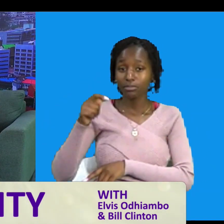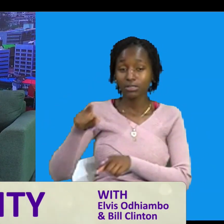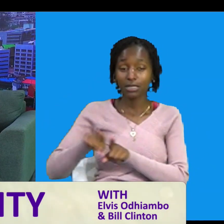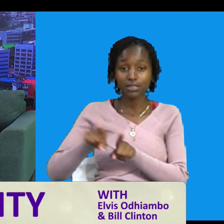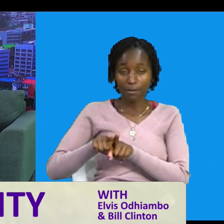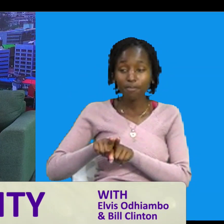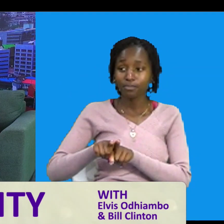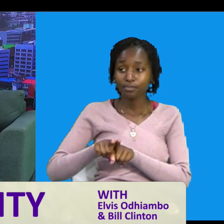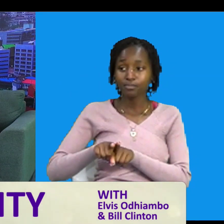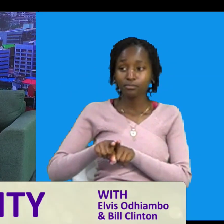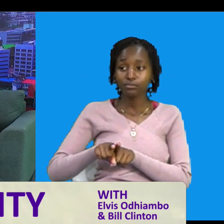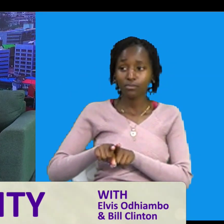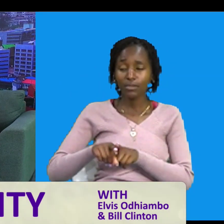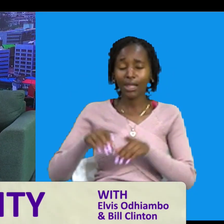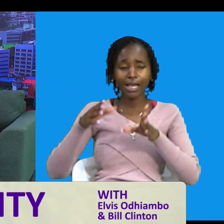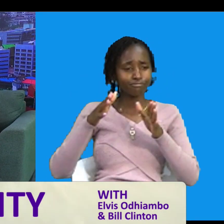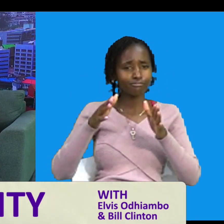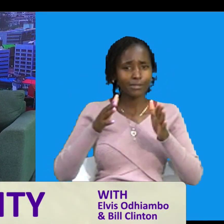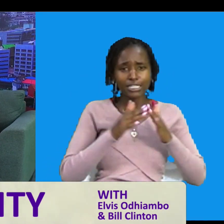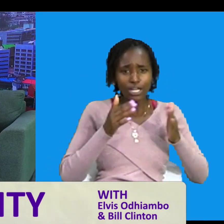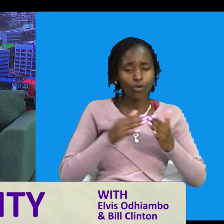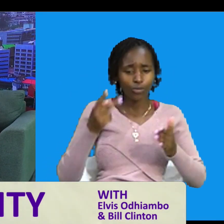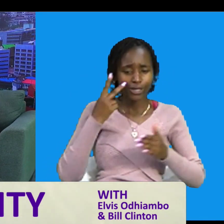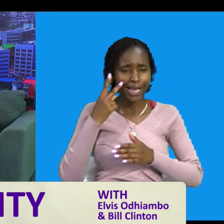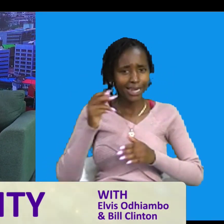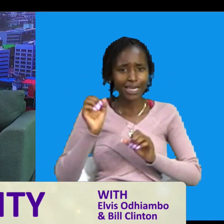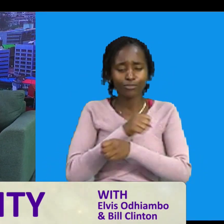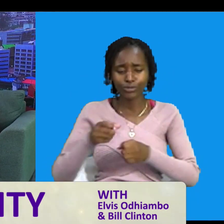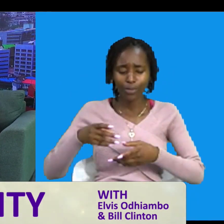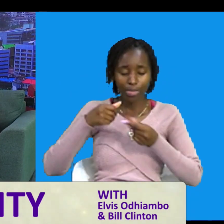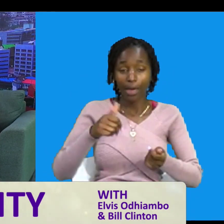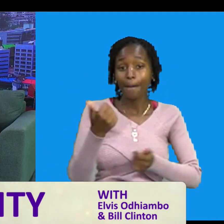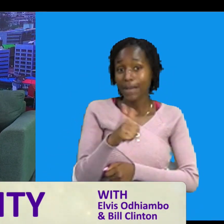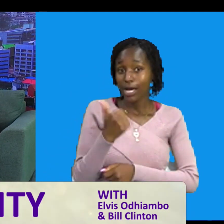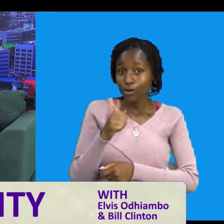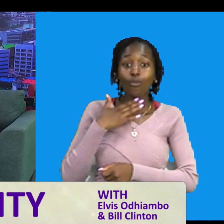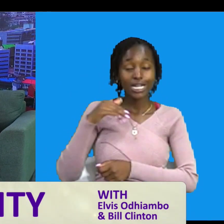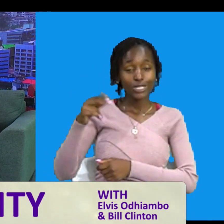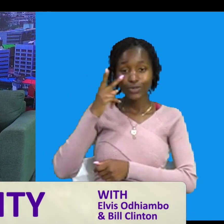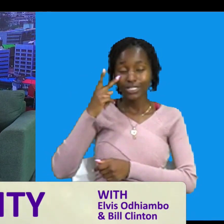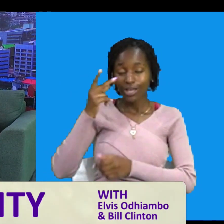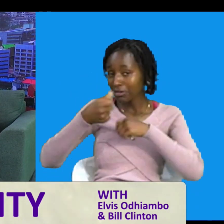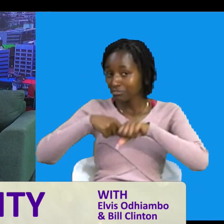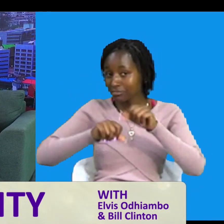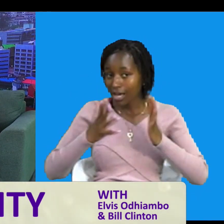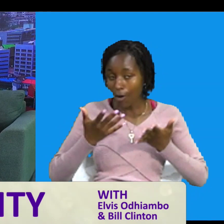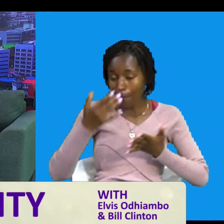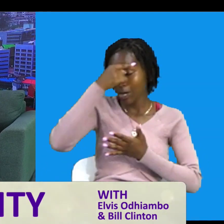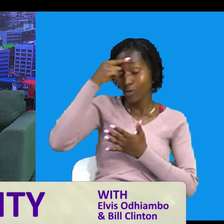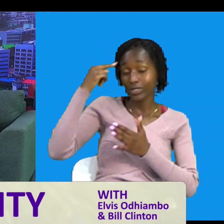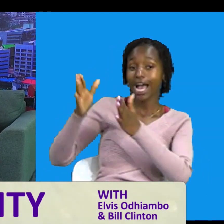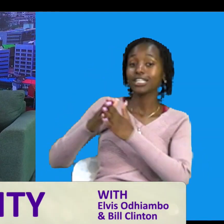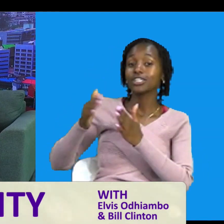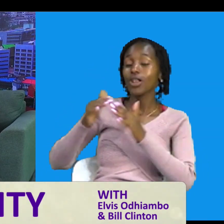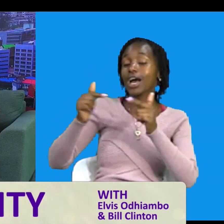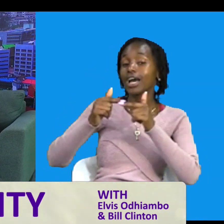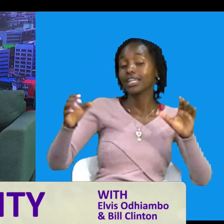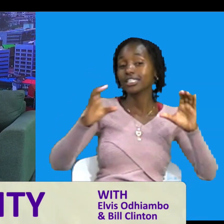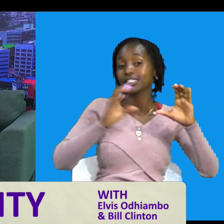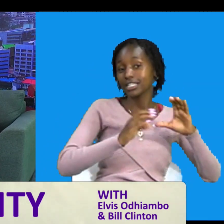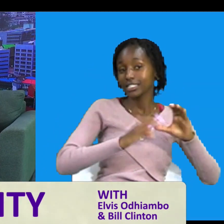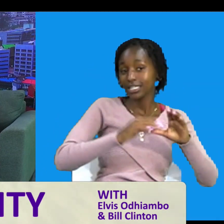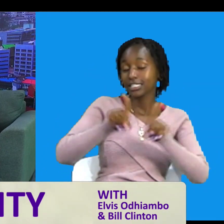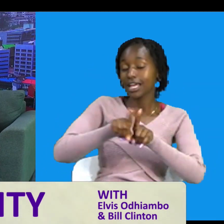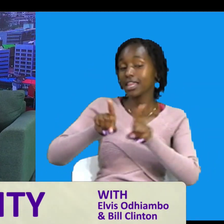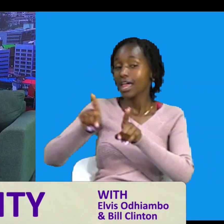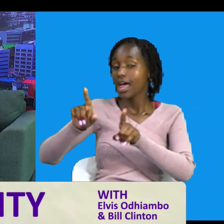unbeaten teams coming up to this weekend's fixtures. We're going to see how they're going to do. Remember, Arsenal are against Chelsea, then Tottenham will be playing